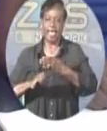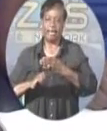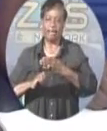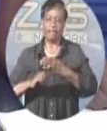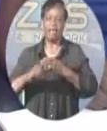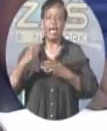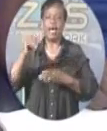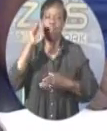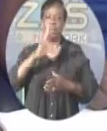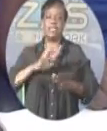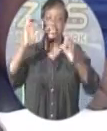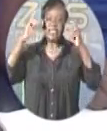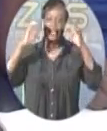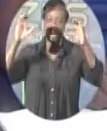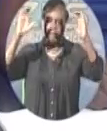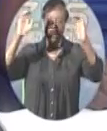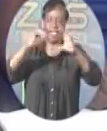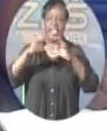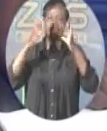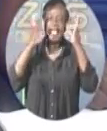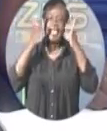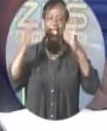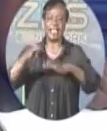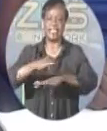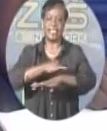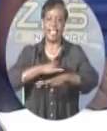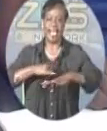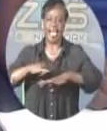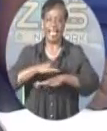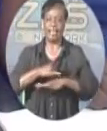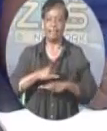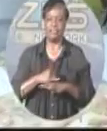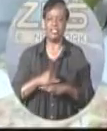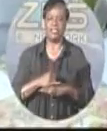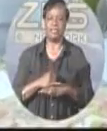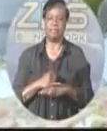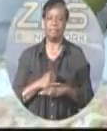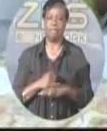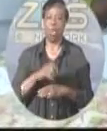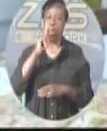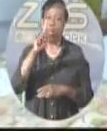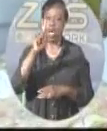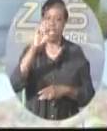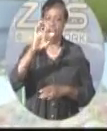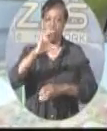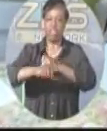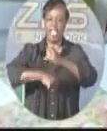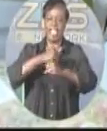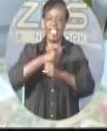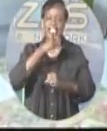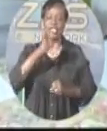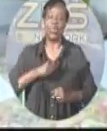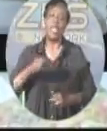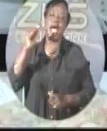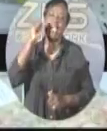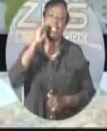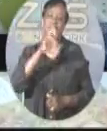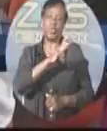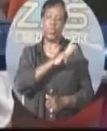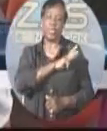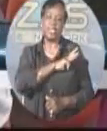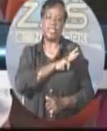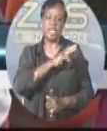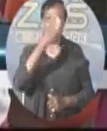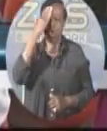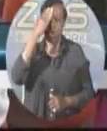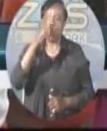in Cat Island. Our Janae Noel Ferguson was there for the milestone. At 100 years old, Anita Wilson, also known as Mommy,